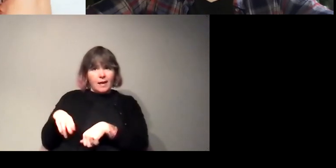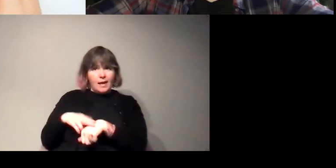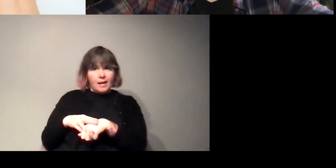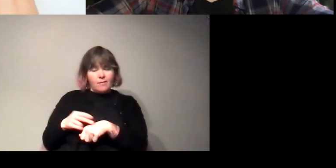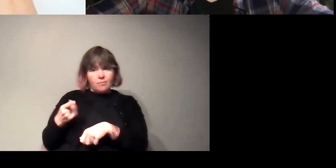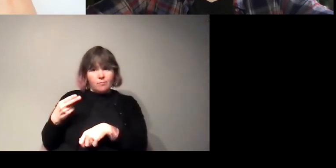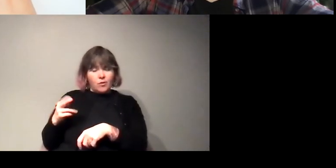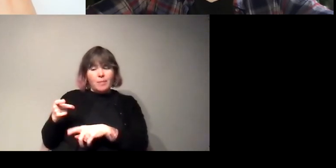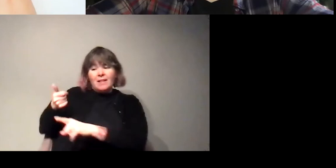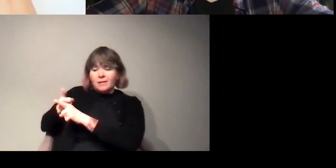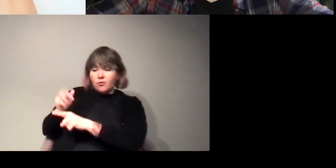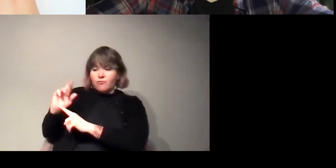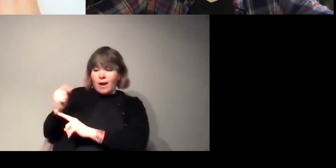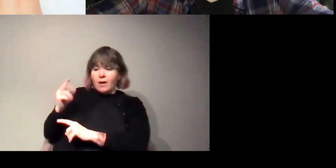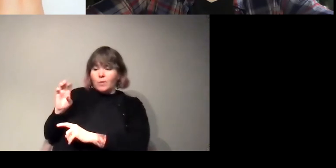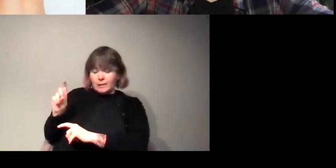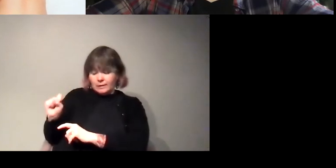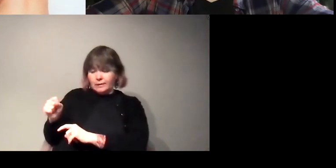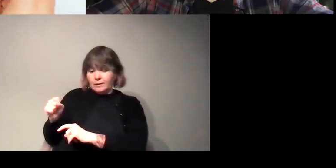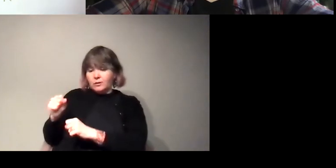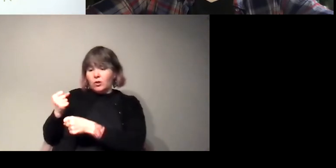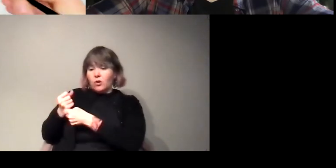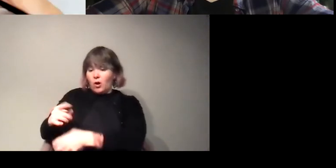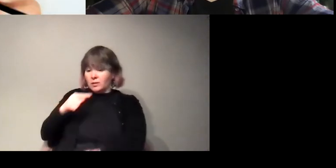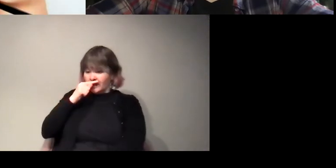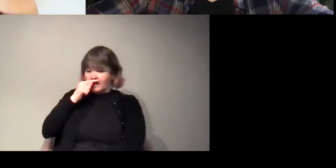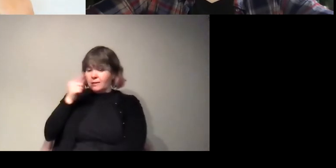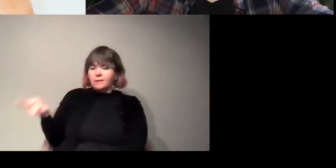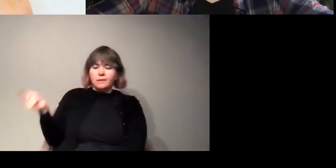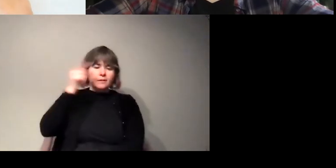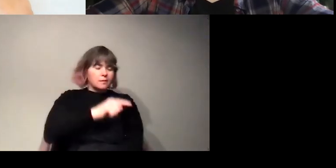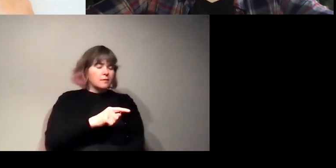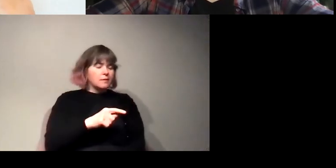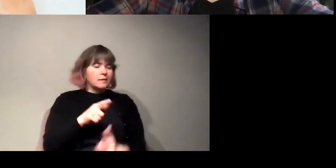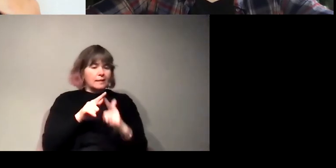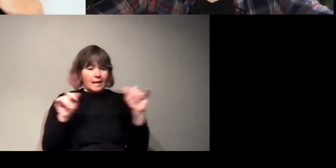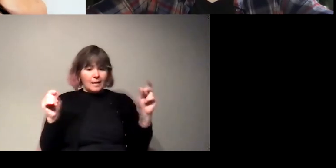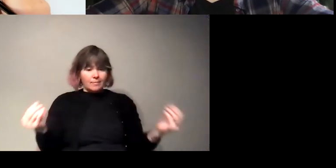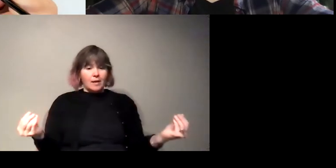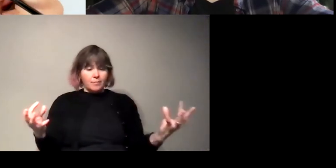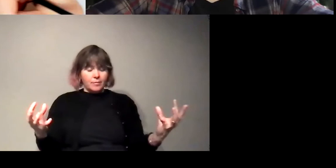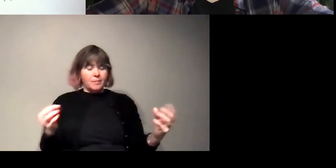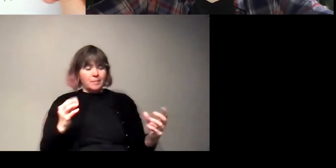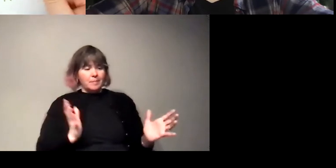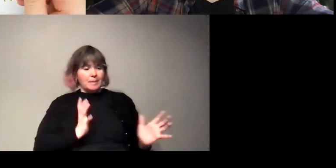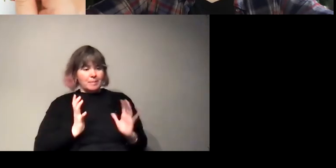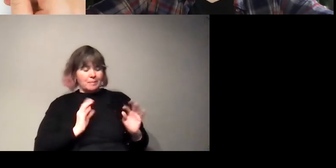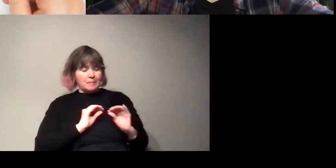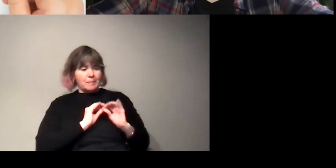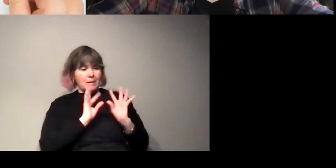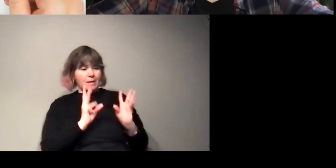they are the ones that make you sneeze horribly. But because goldenrods are so showy